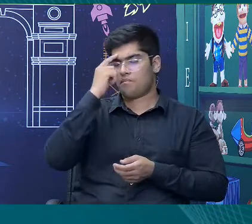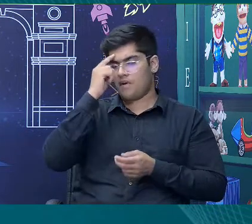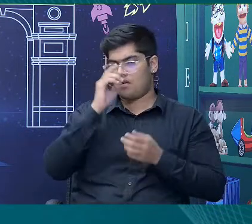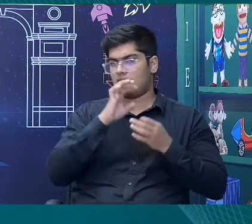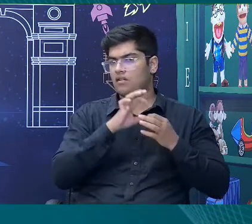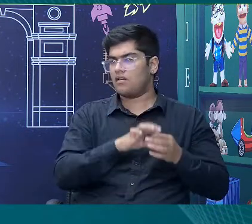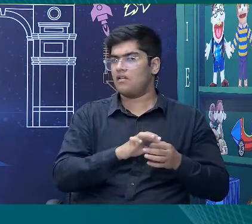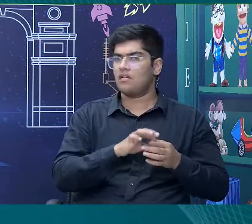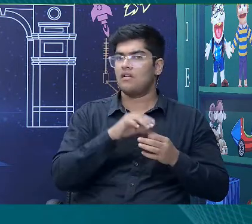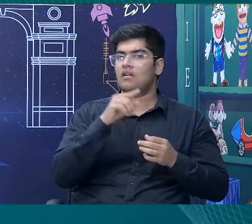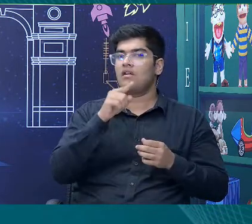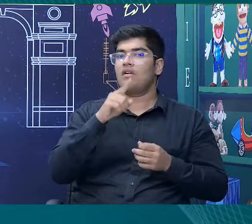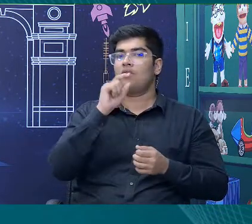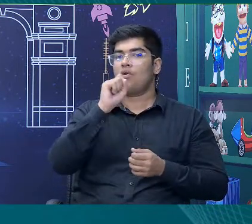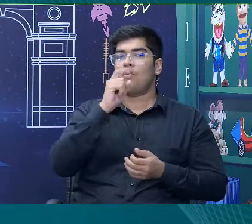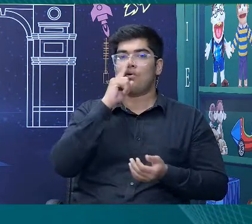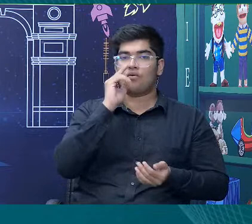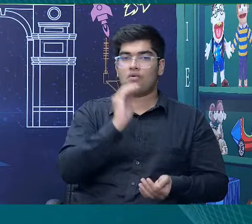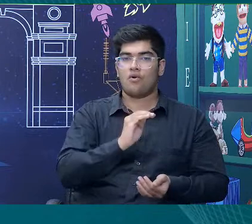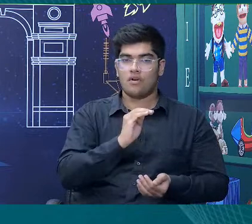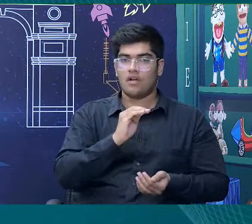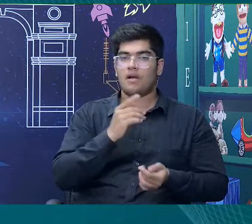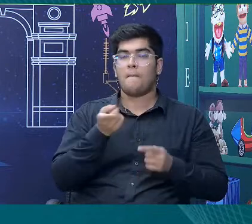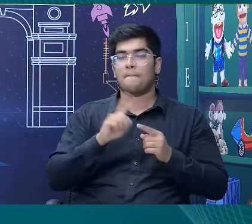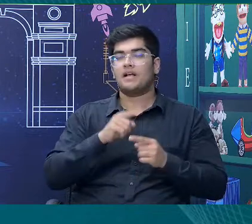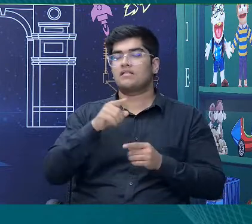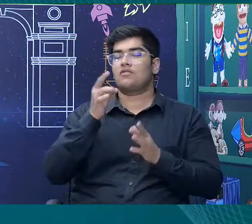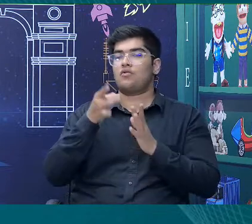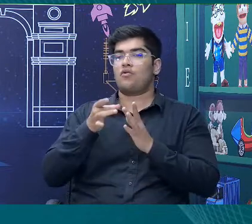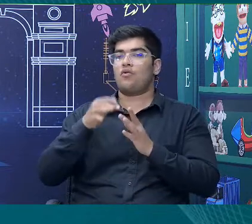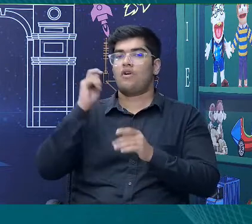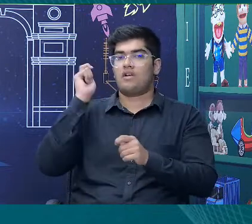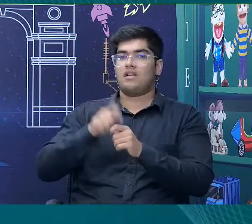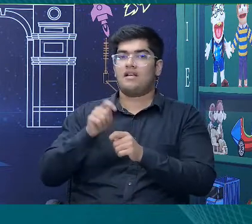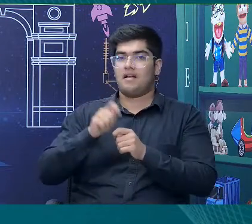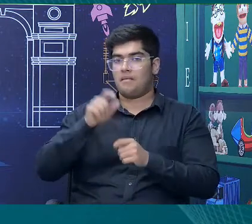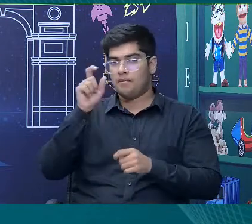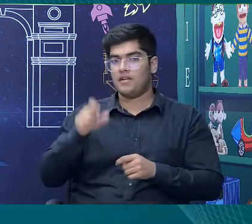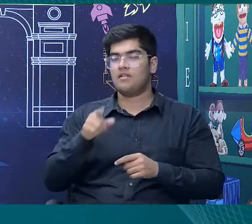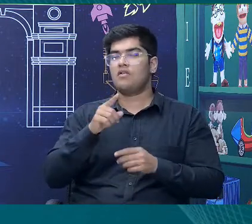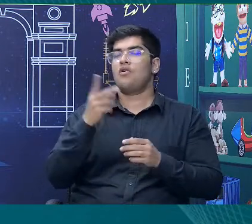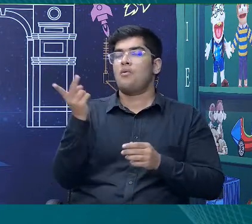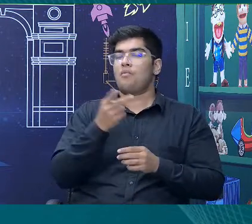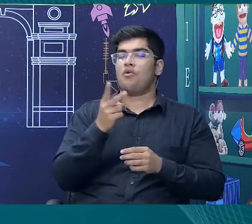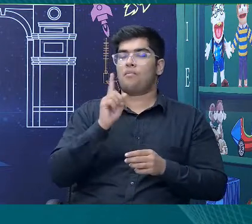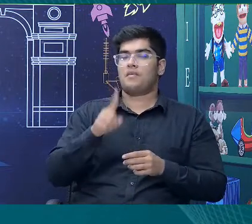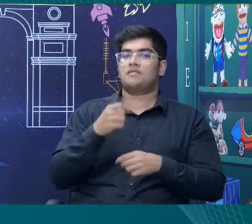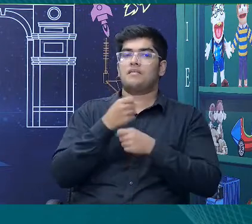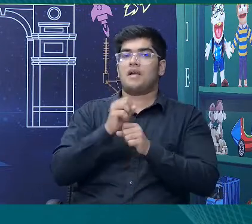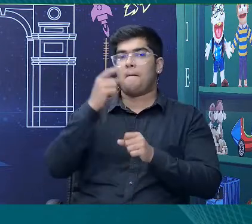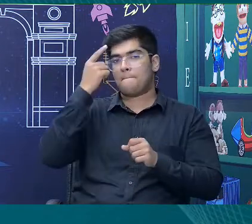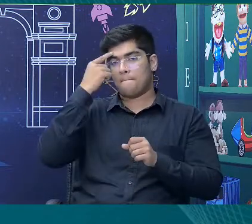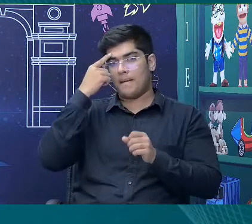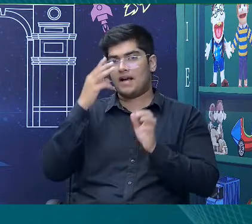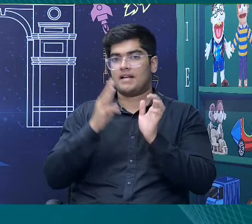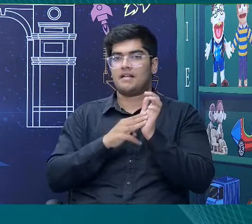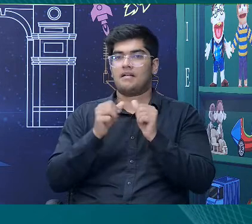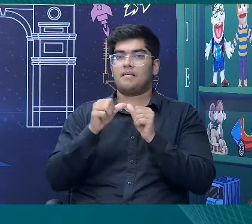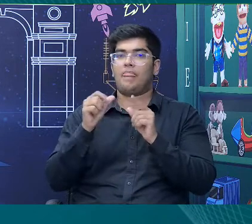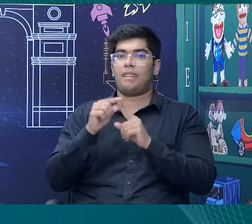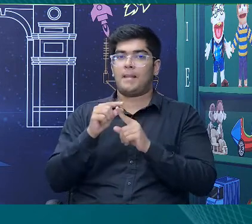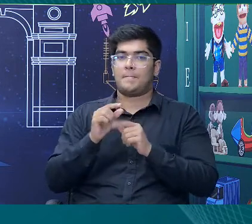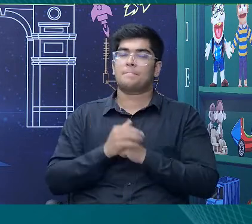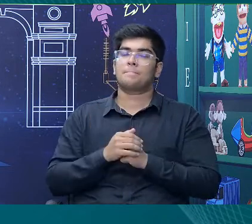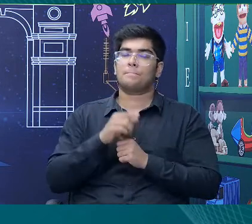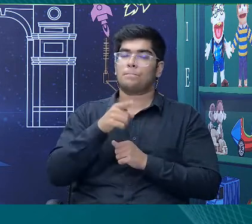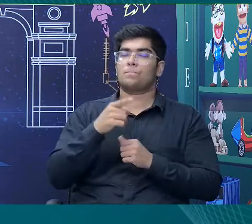of the ironmaster and his daughter? Draw 2 mind maps and see the differences between them. I feel this activity is